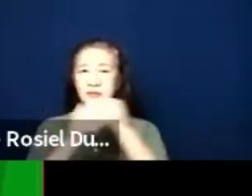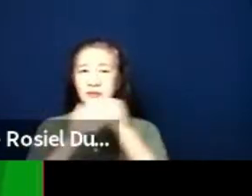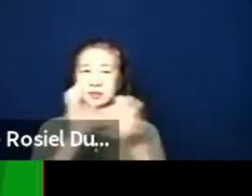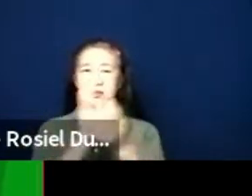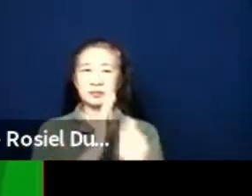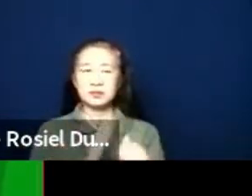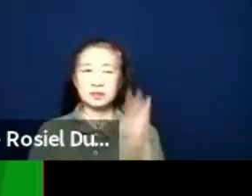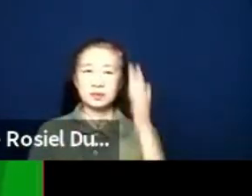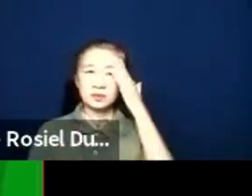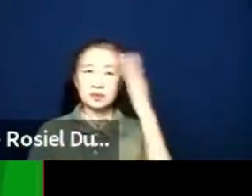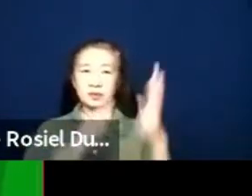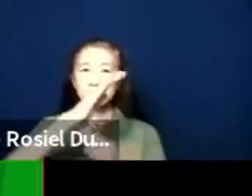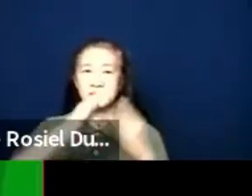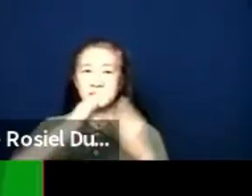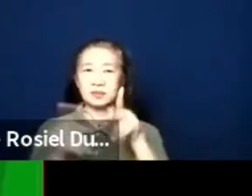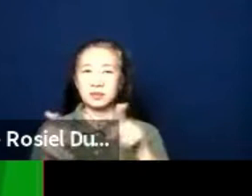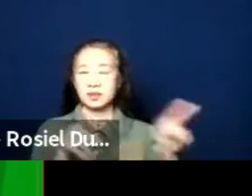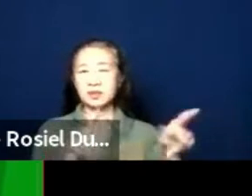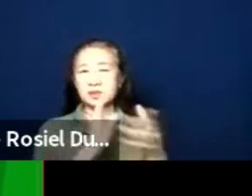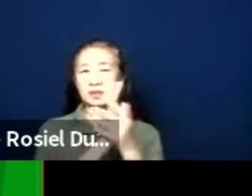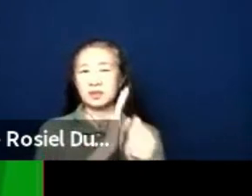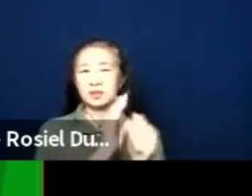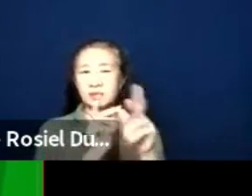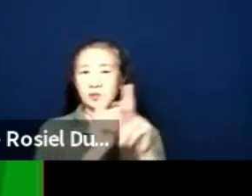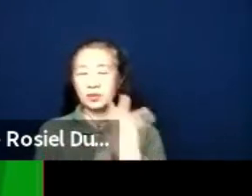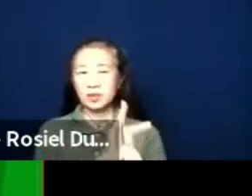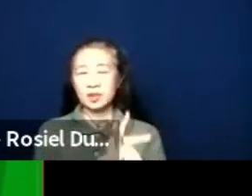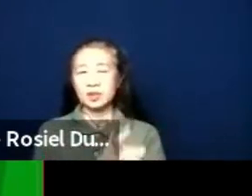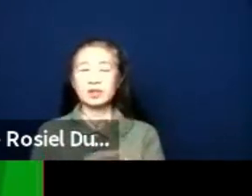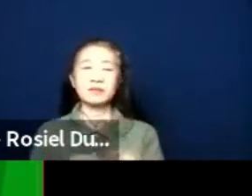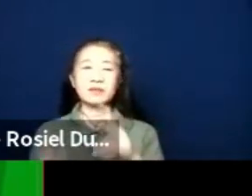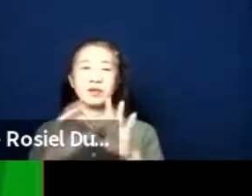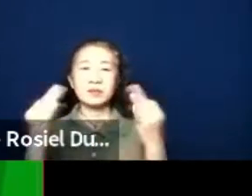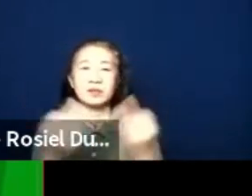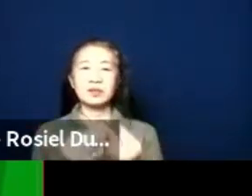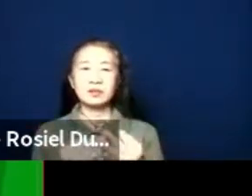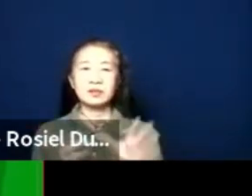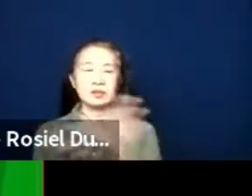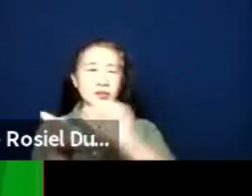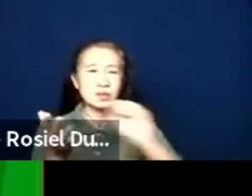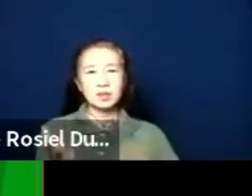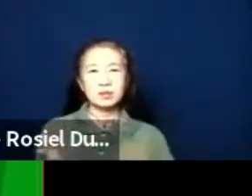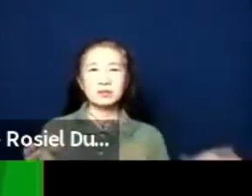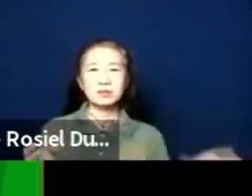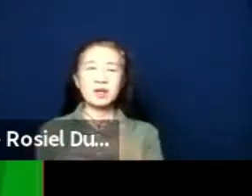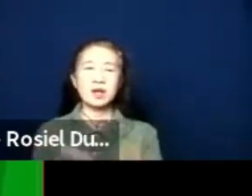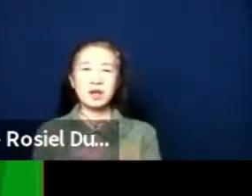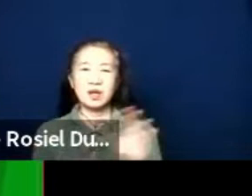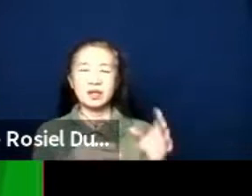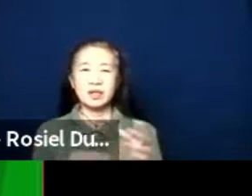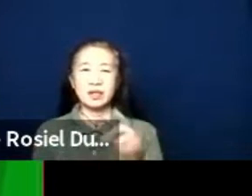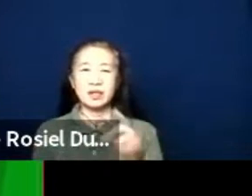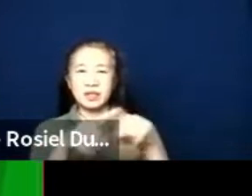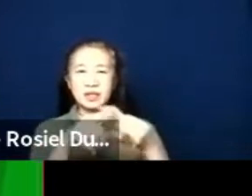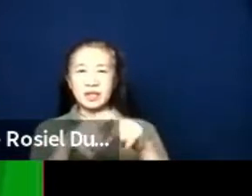basic preparedness skills to protect your family and home. Eliminate common electrical and fire hazards around your house